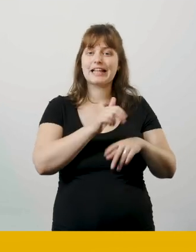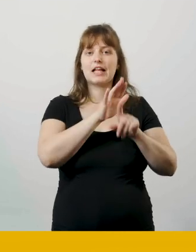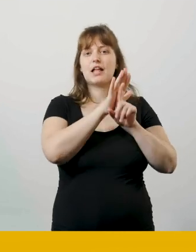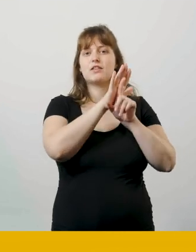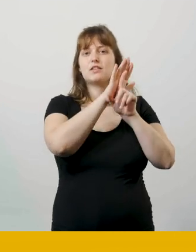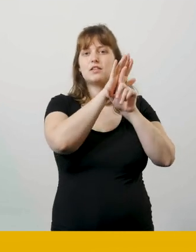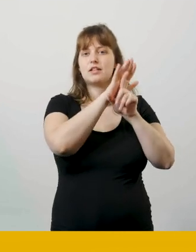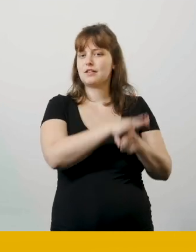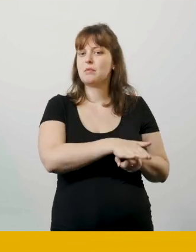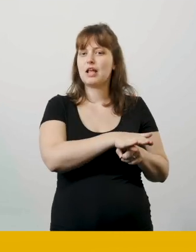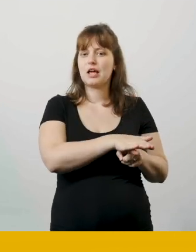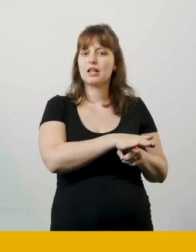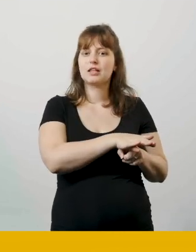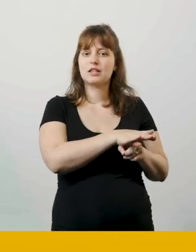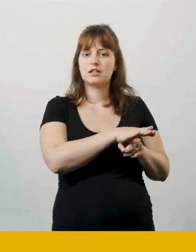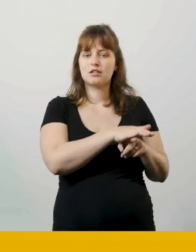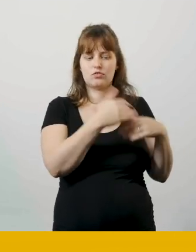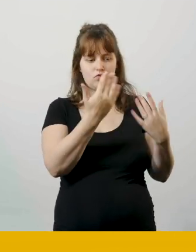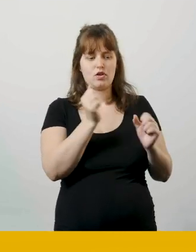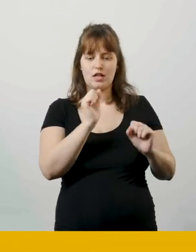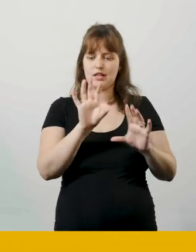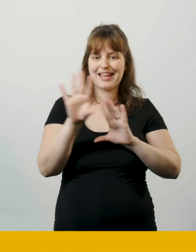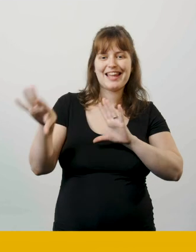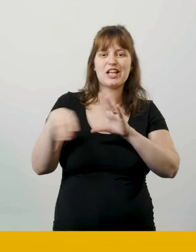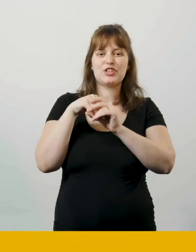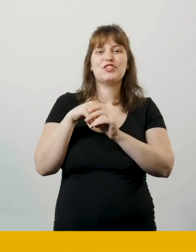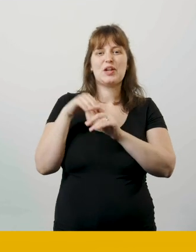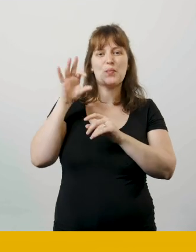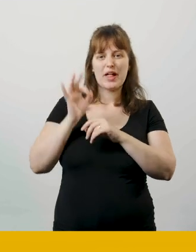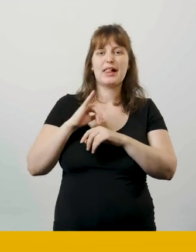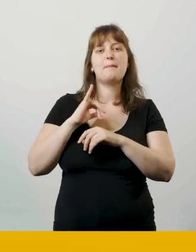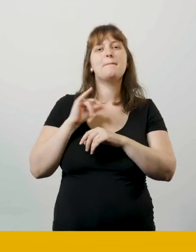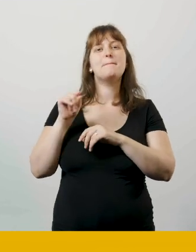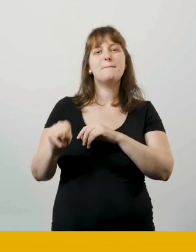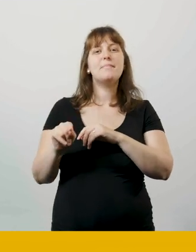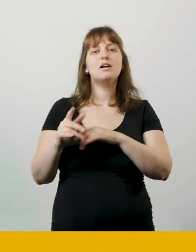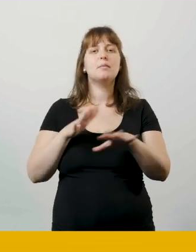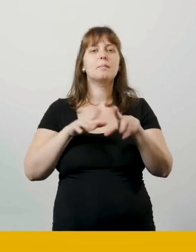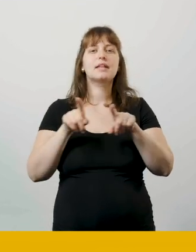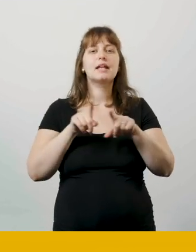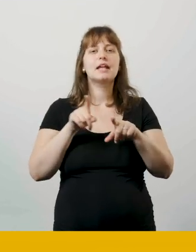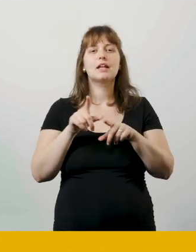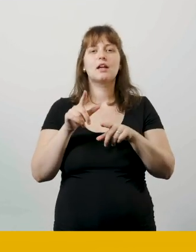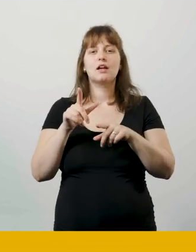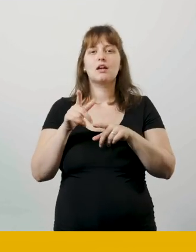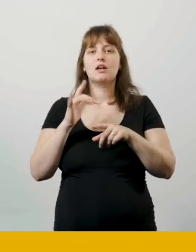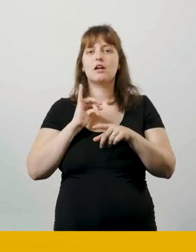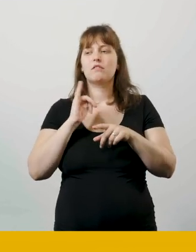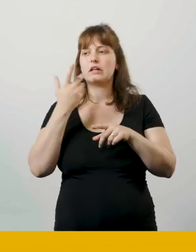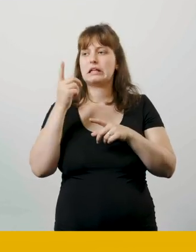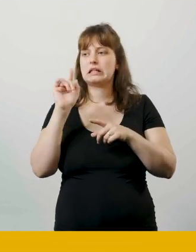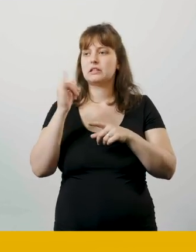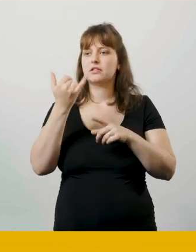a way for inclusion that is not discriminatory. So you will avoid arbitrary